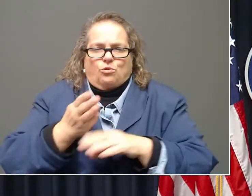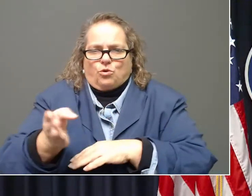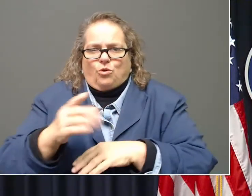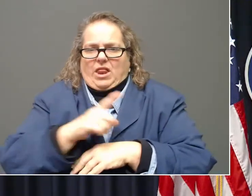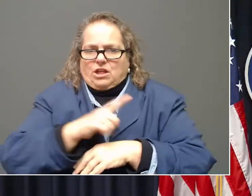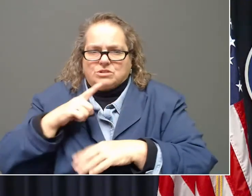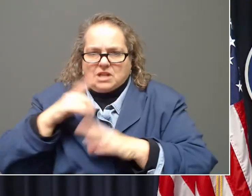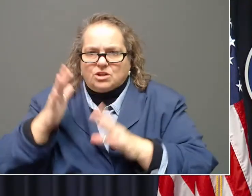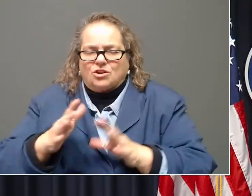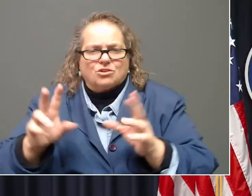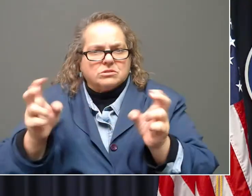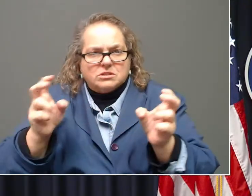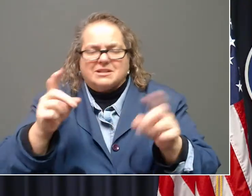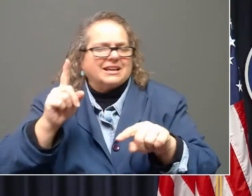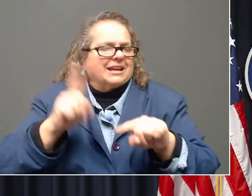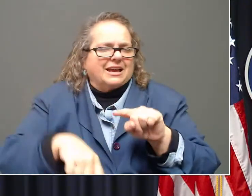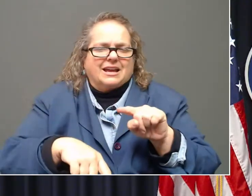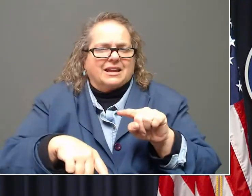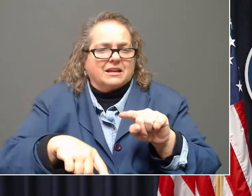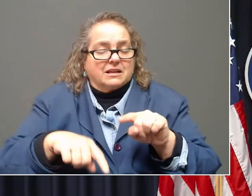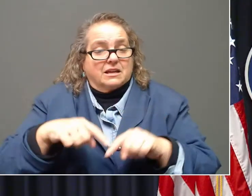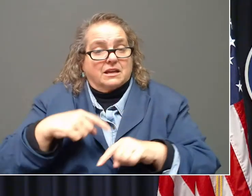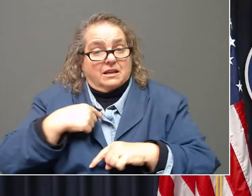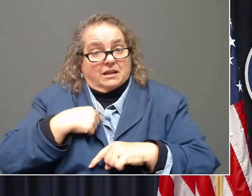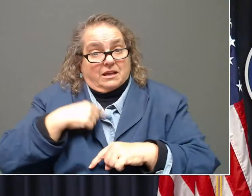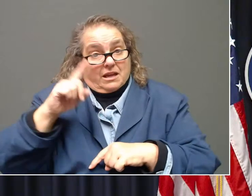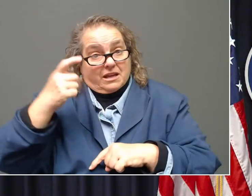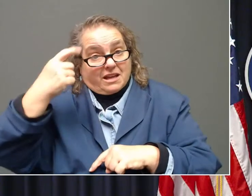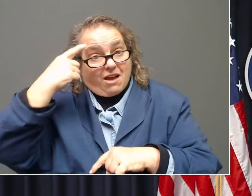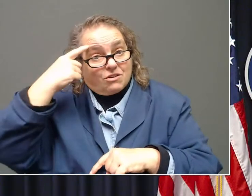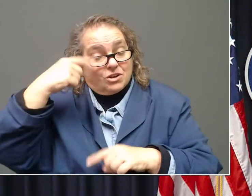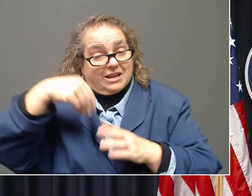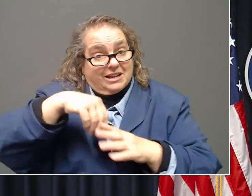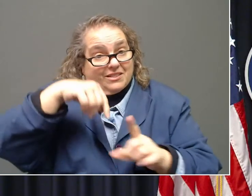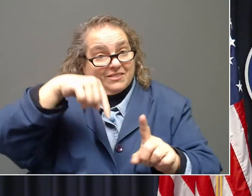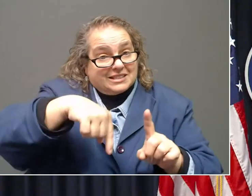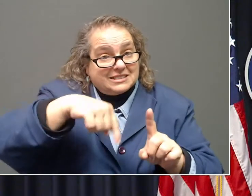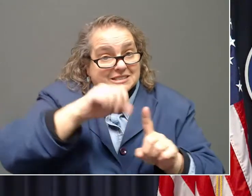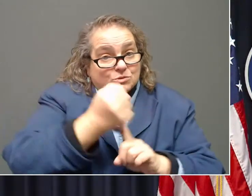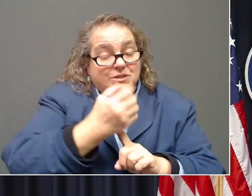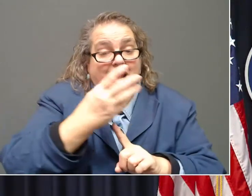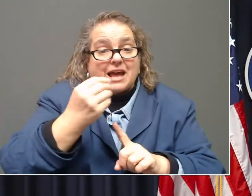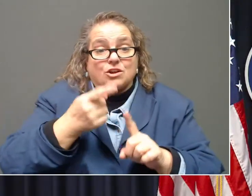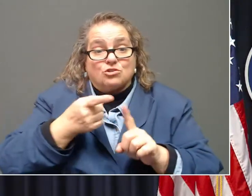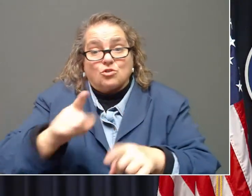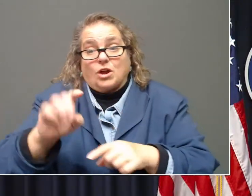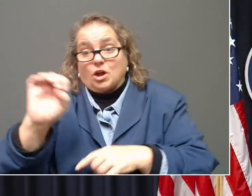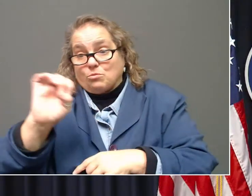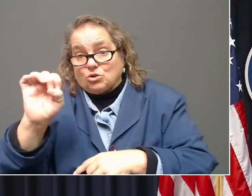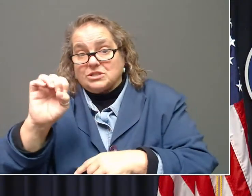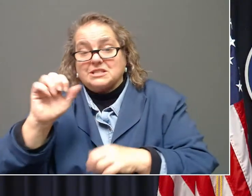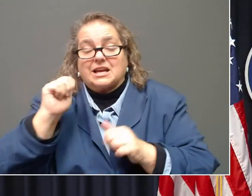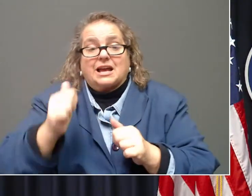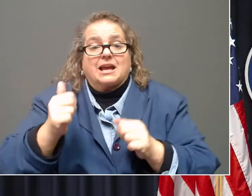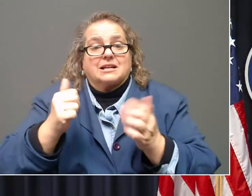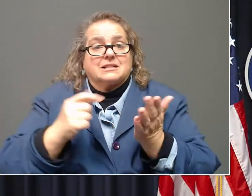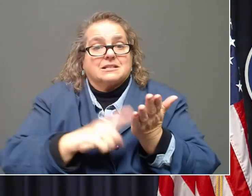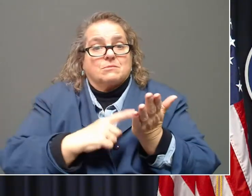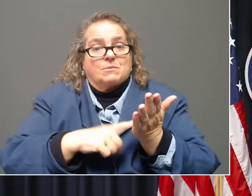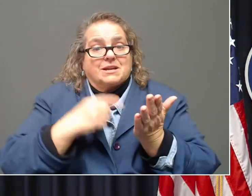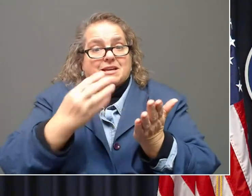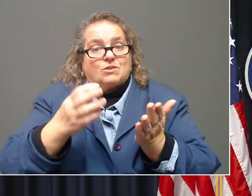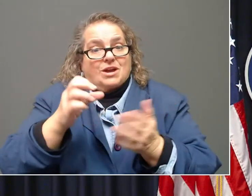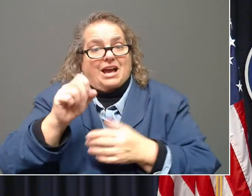We are in an emergency, and in an emergency, you've got to move fast, you got to be fluid, and you got to adjust to